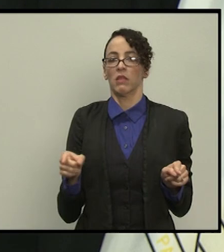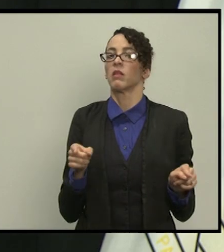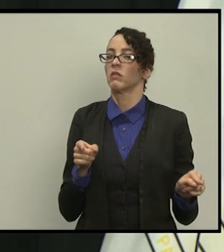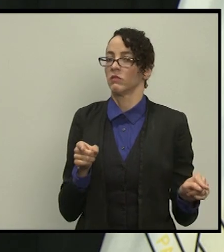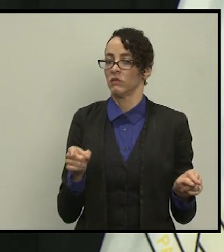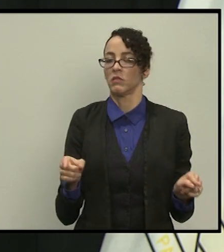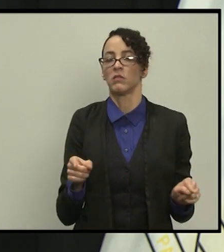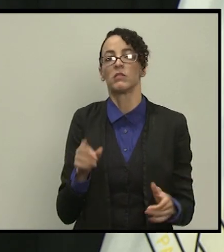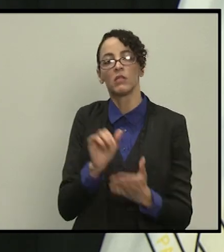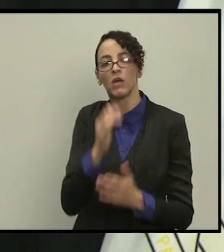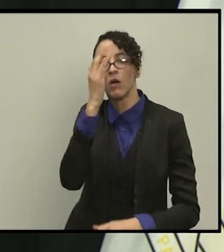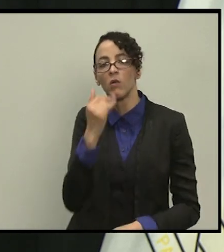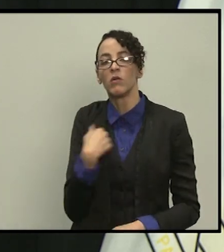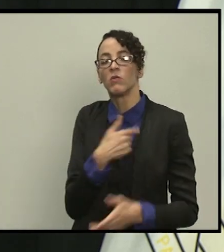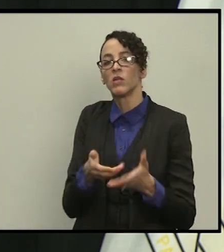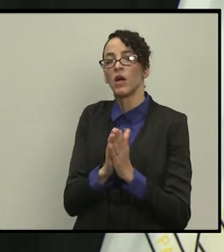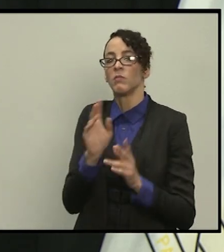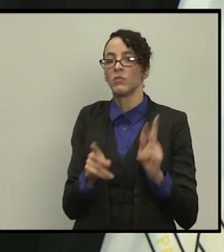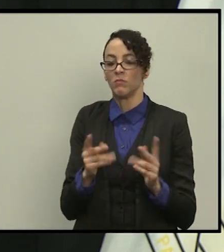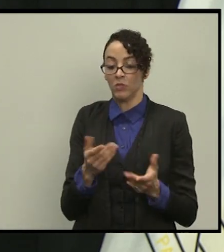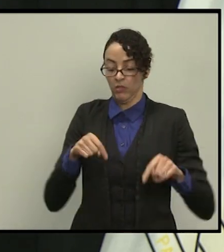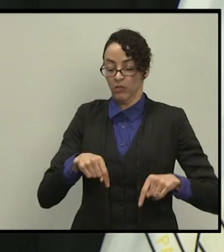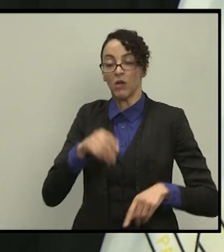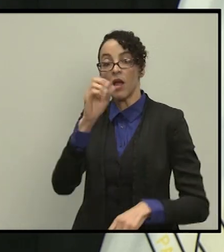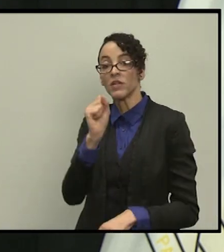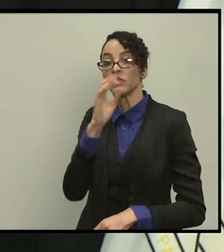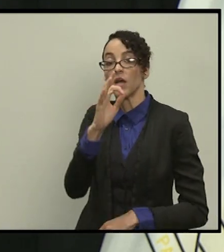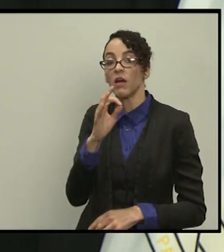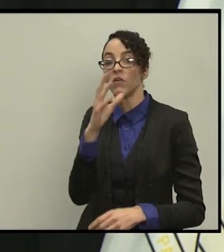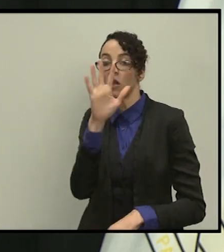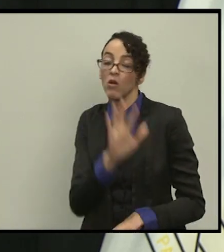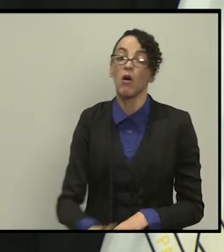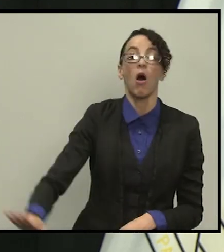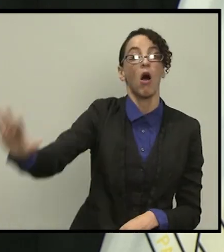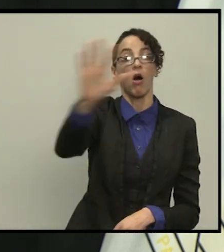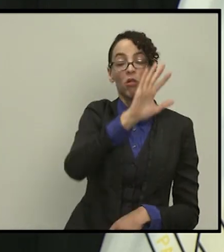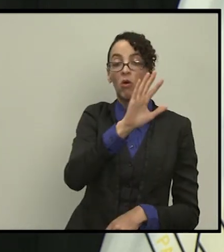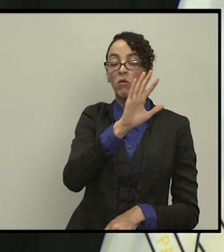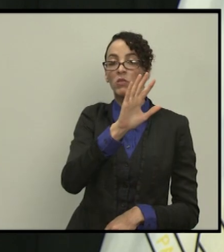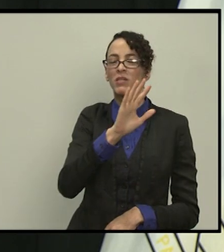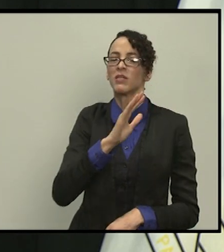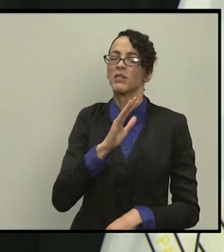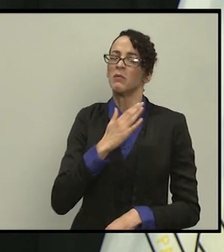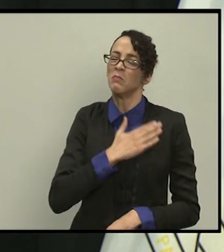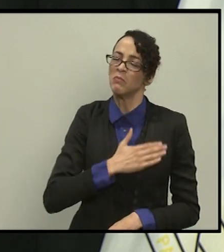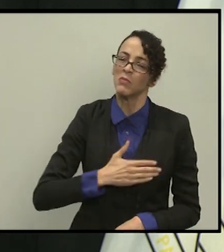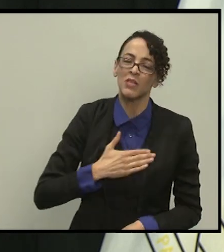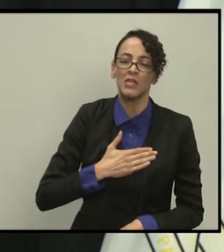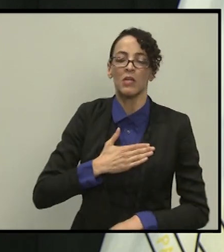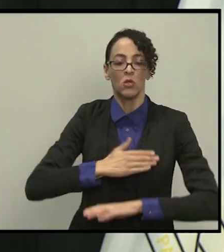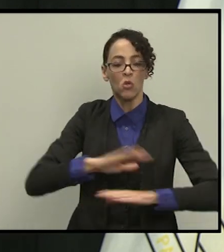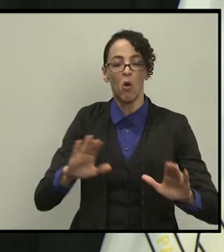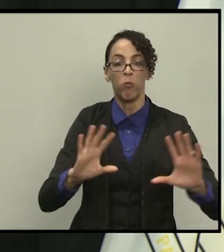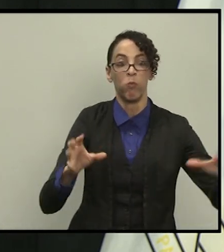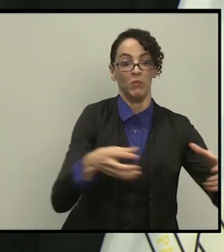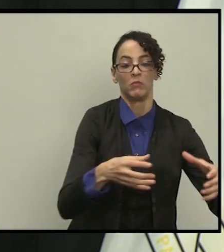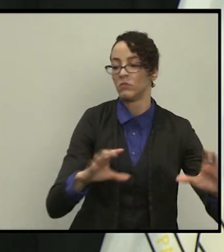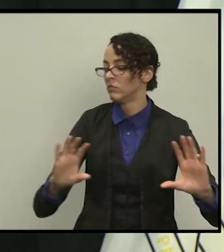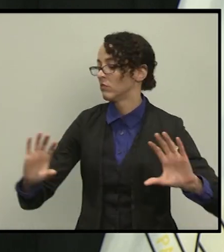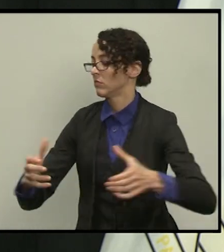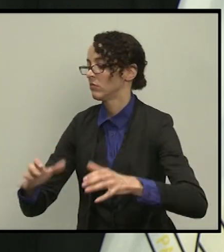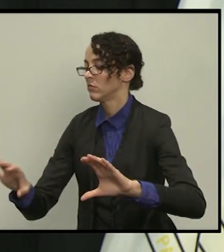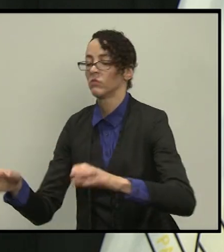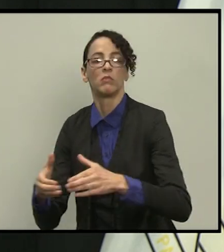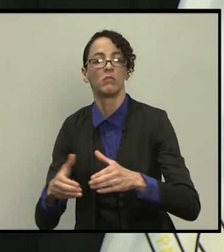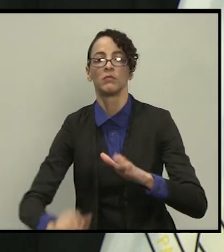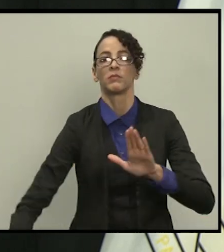asking people in this city and everywhere to continue to not gather in large groups, to stay at home, for